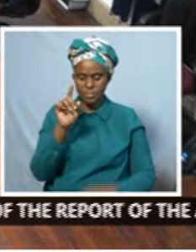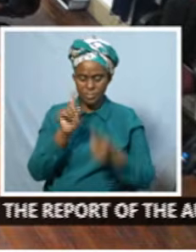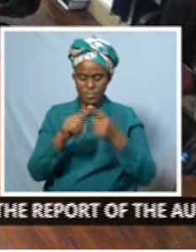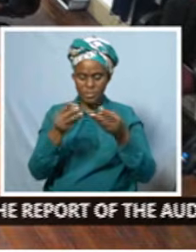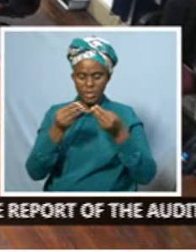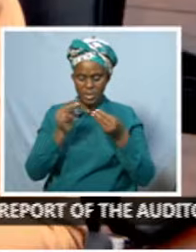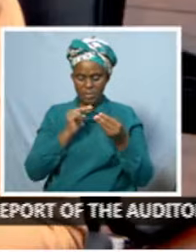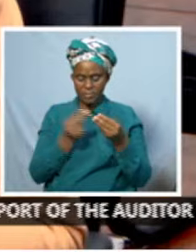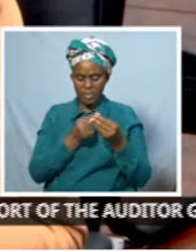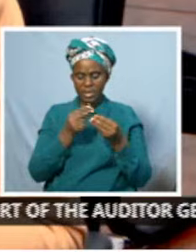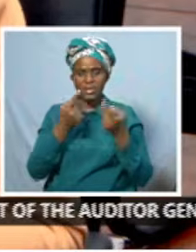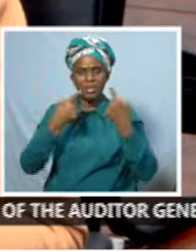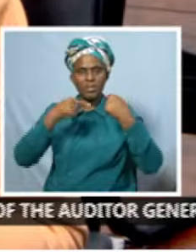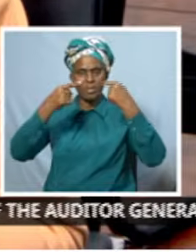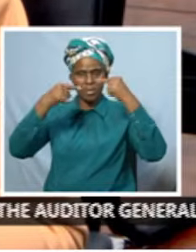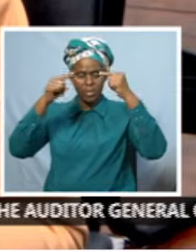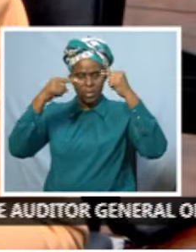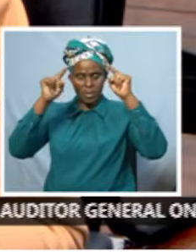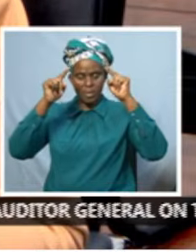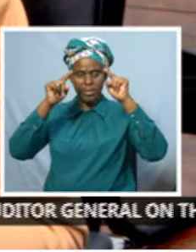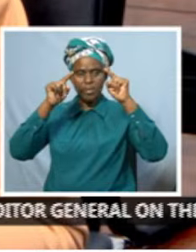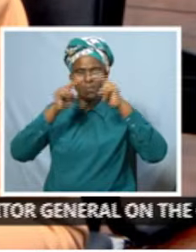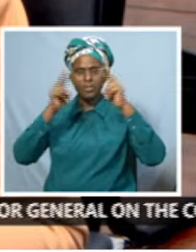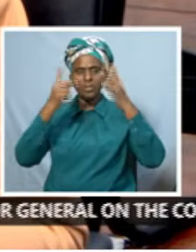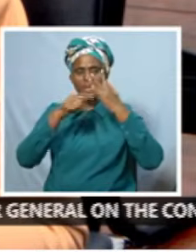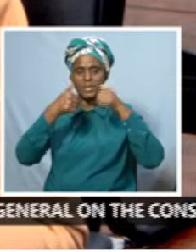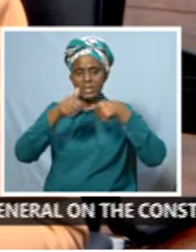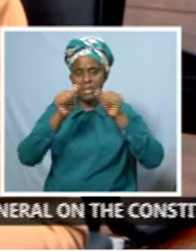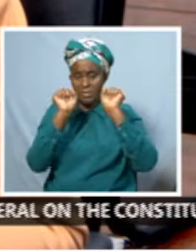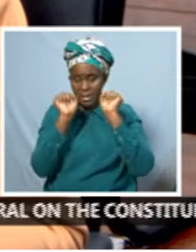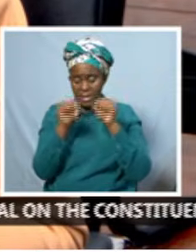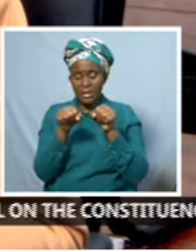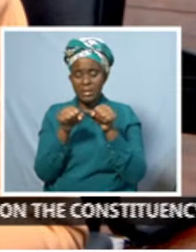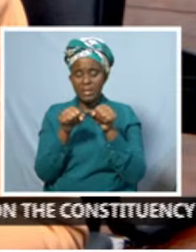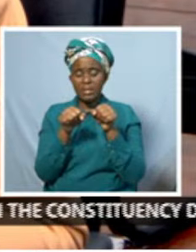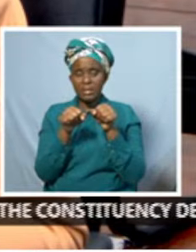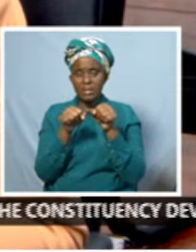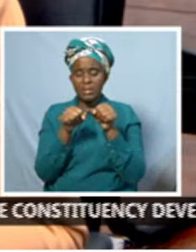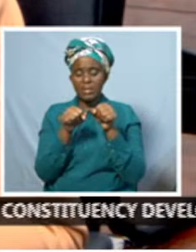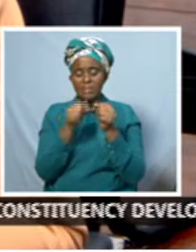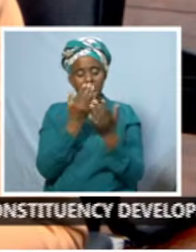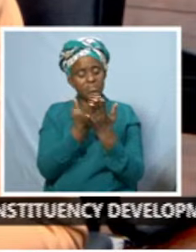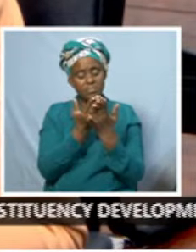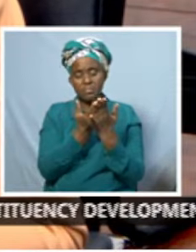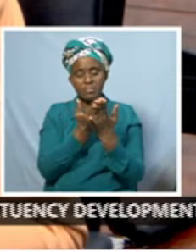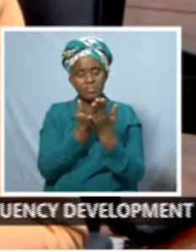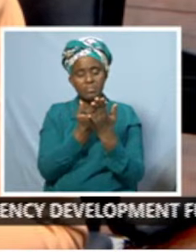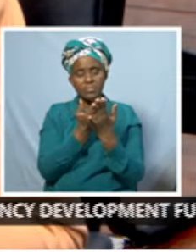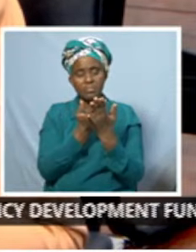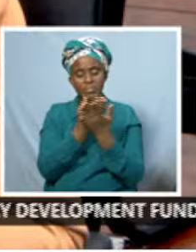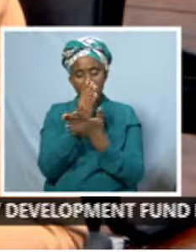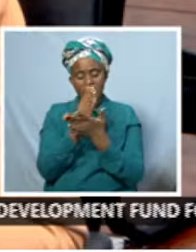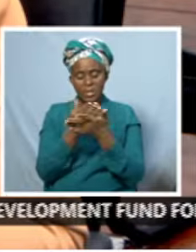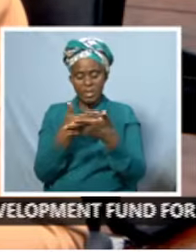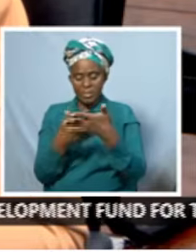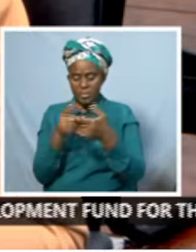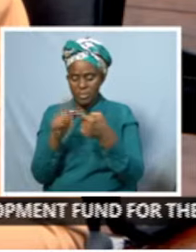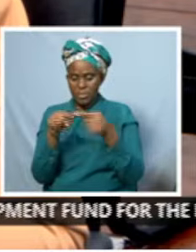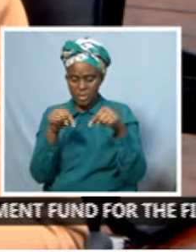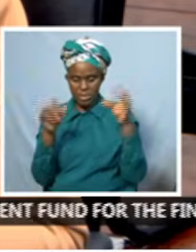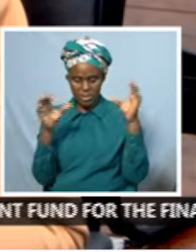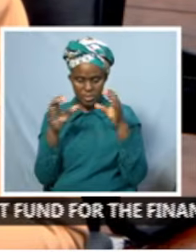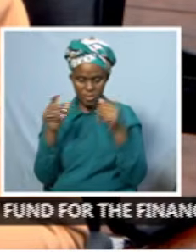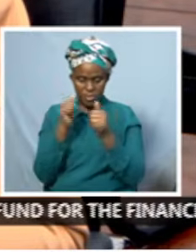give us the progression so that they can tender some documents to this